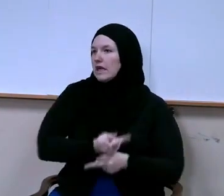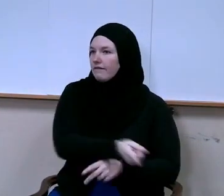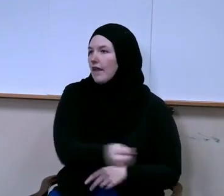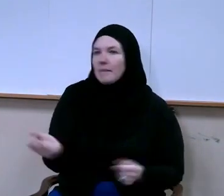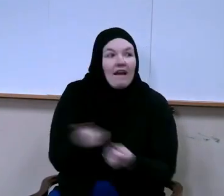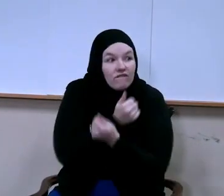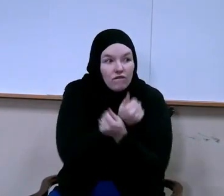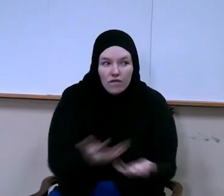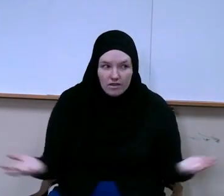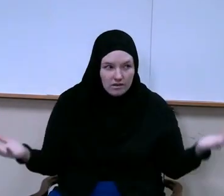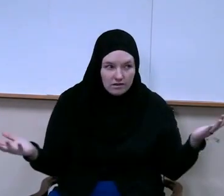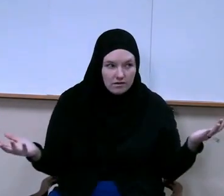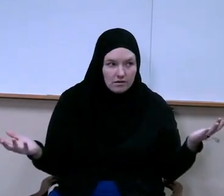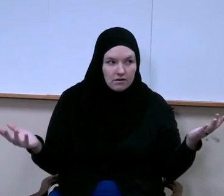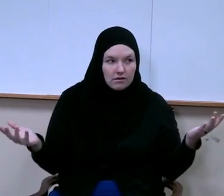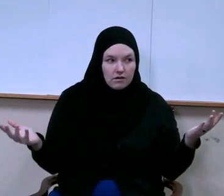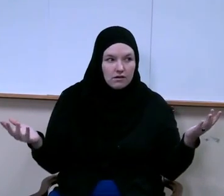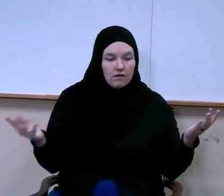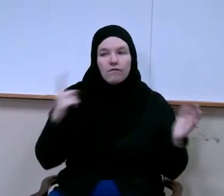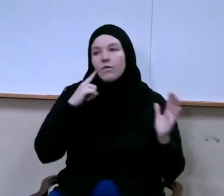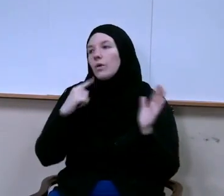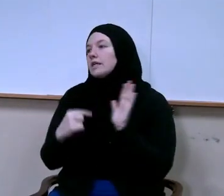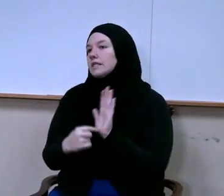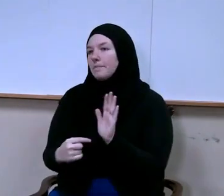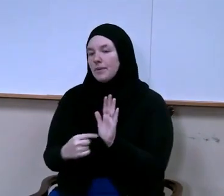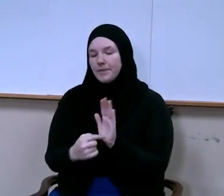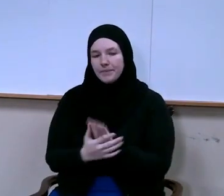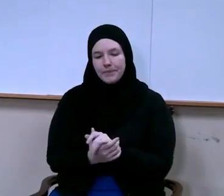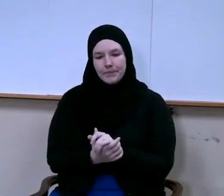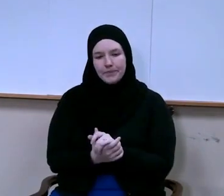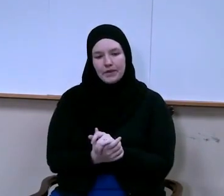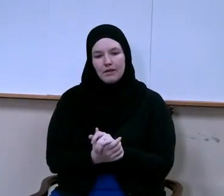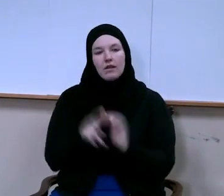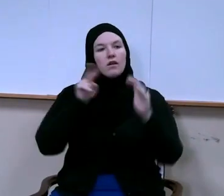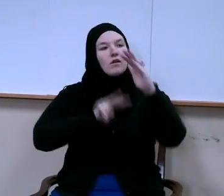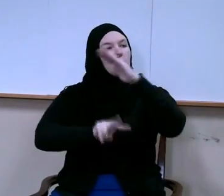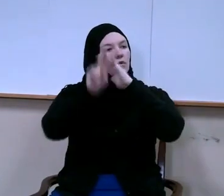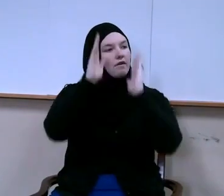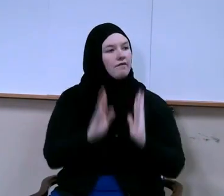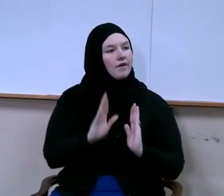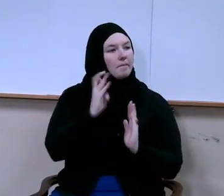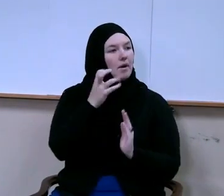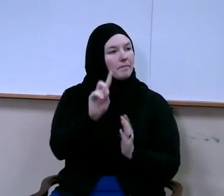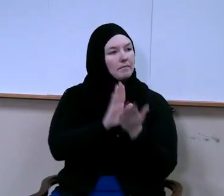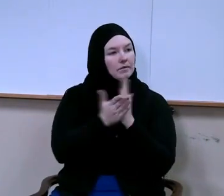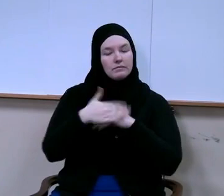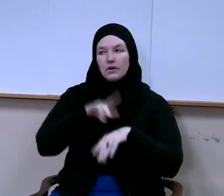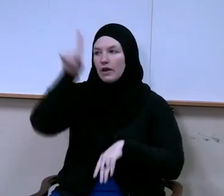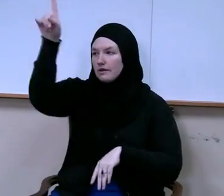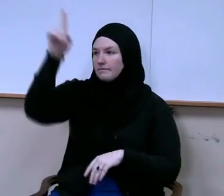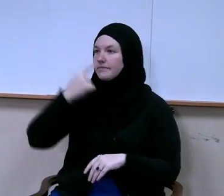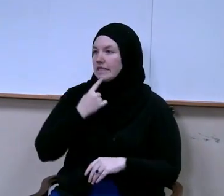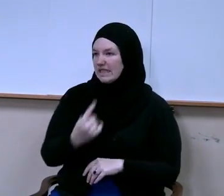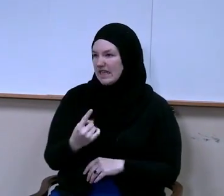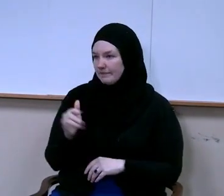them. Everything there is. Take the example. The Prophet sallallahu alaihi wasallam says,